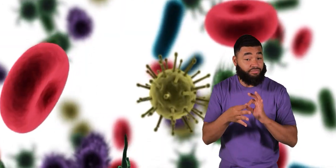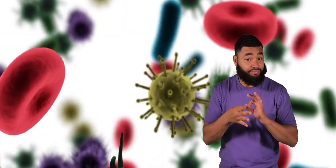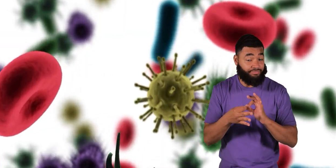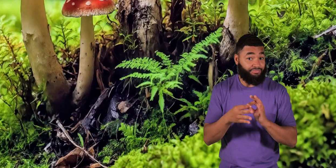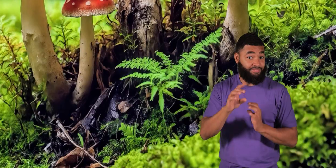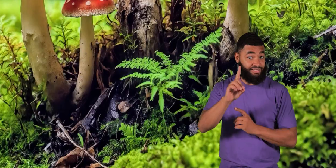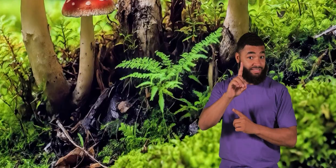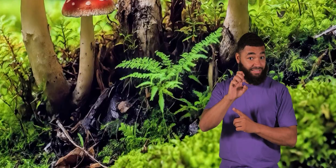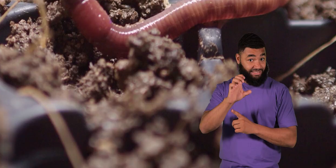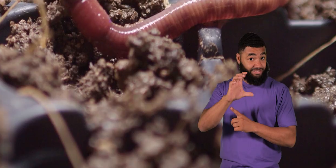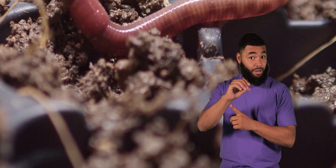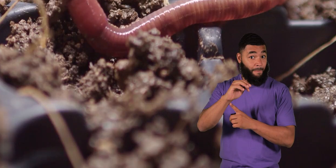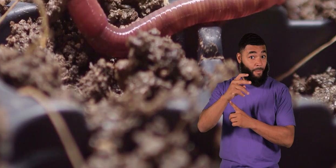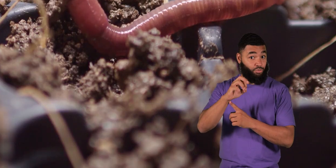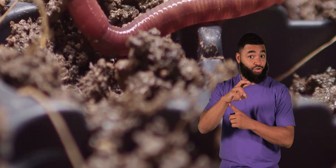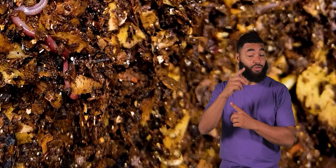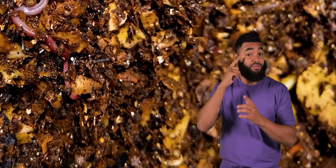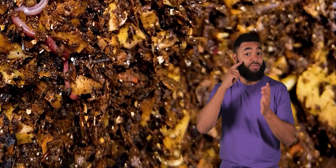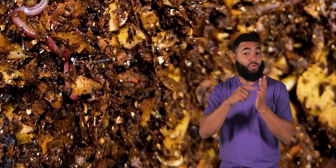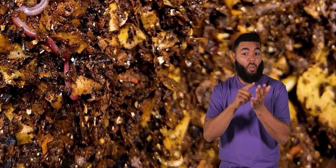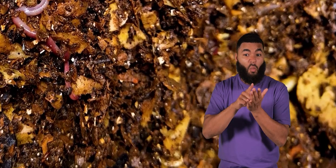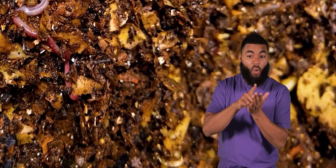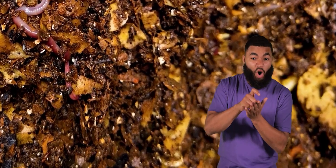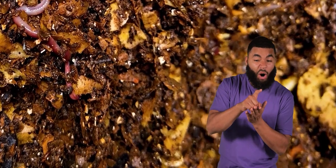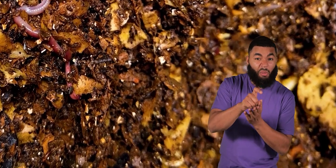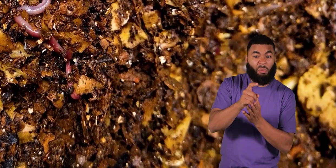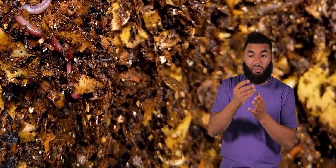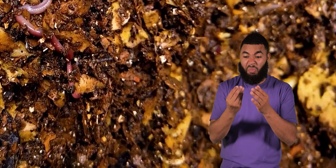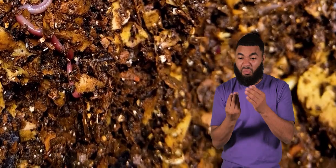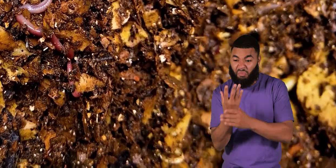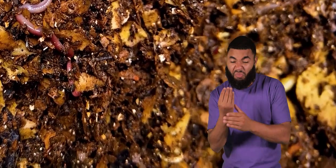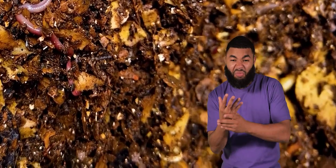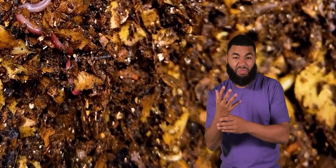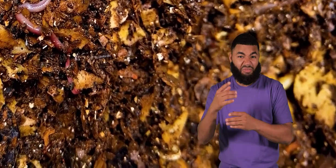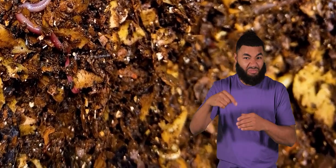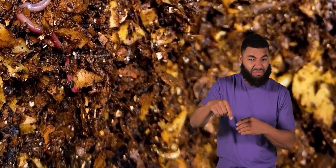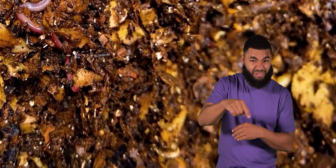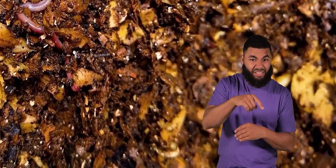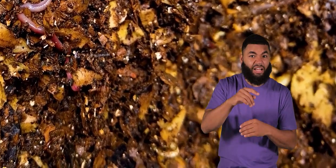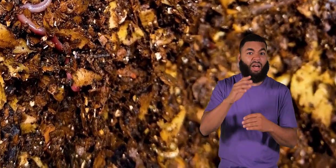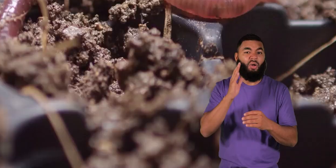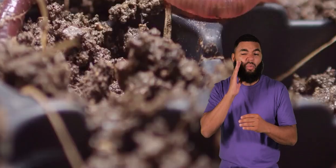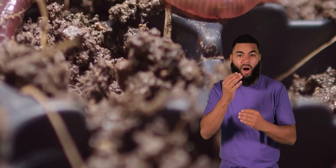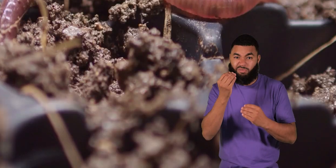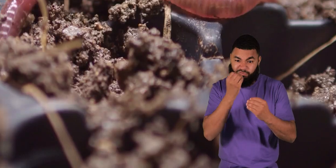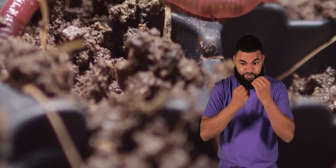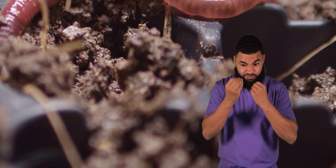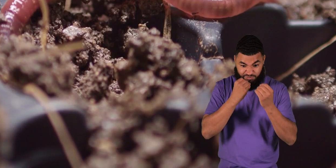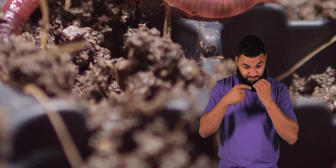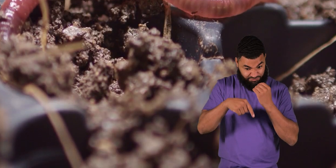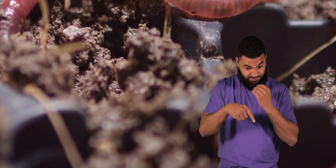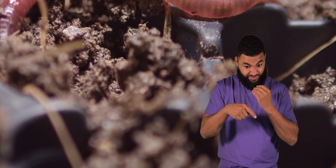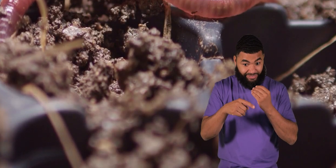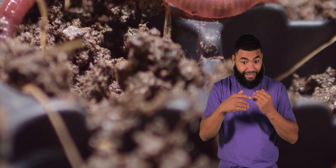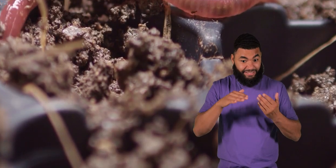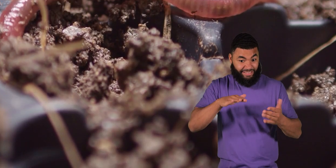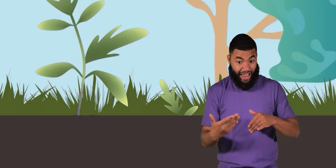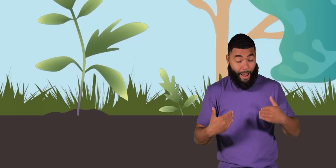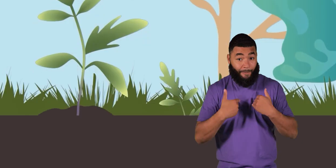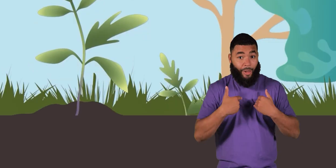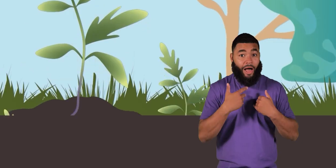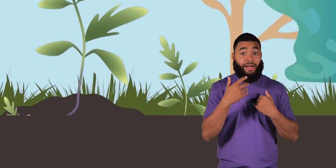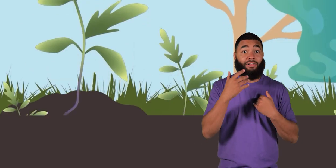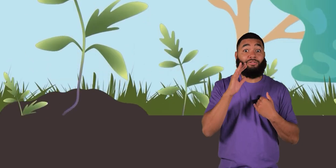bacteria, fungi, and earthworms, break down dead plants and animals into tiny pieces, and return nutrients to the soil.